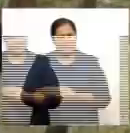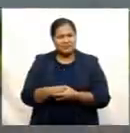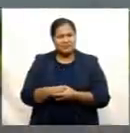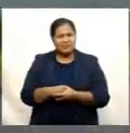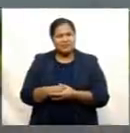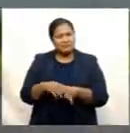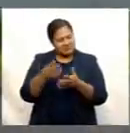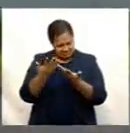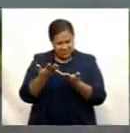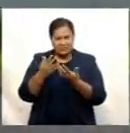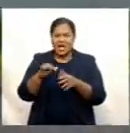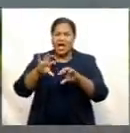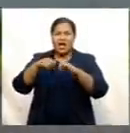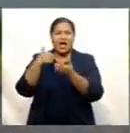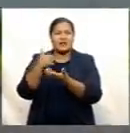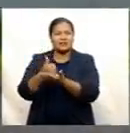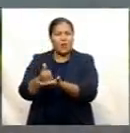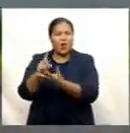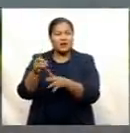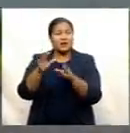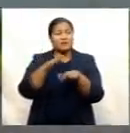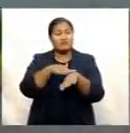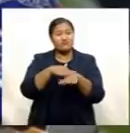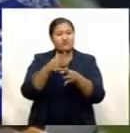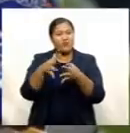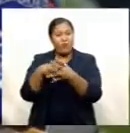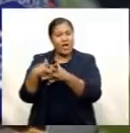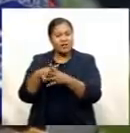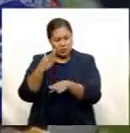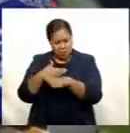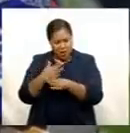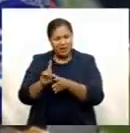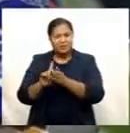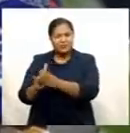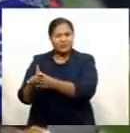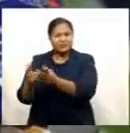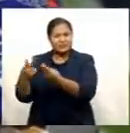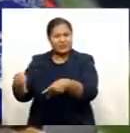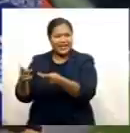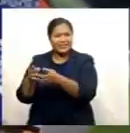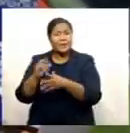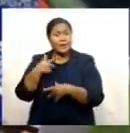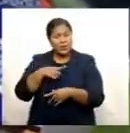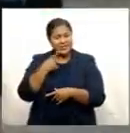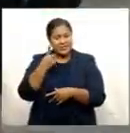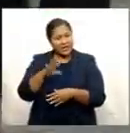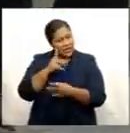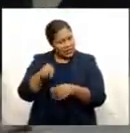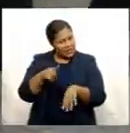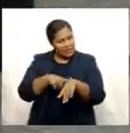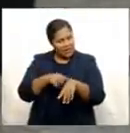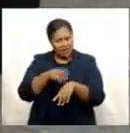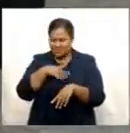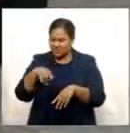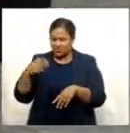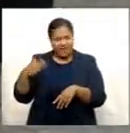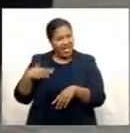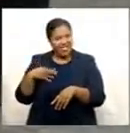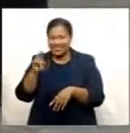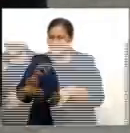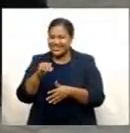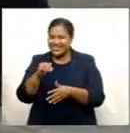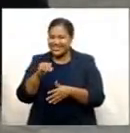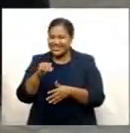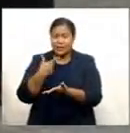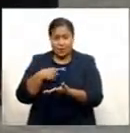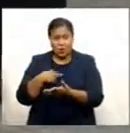West Villas will operate as a quarantine facility, adding that this time the Ministry of Health needs assistance because the